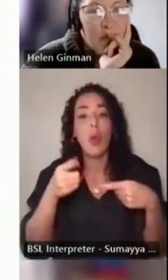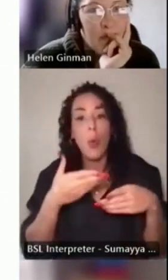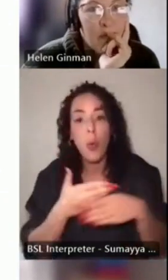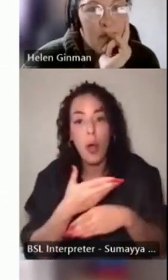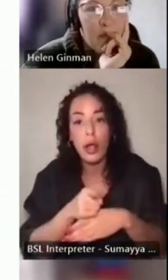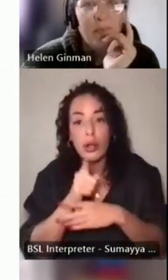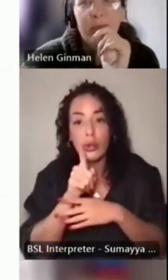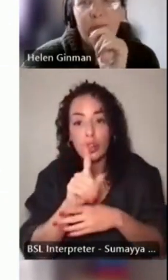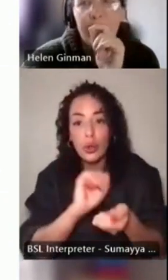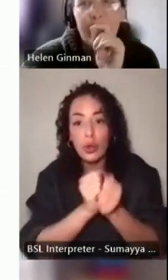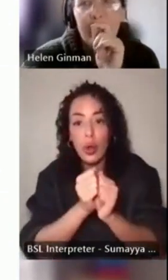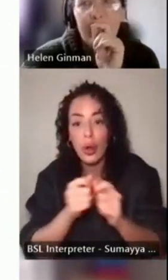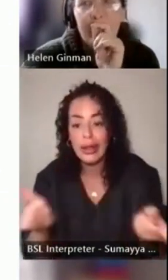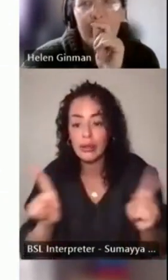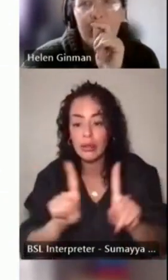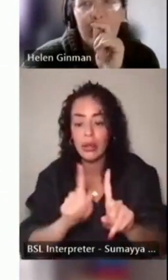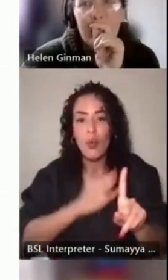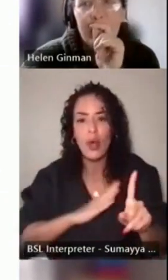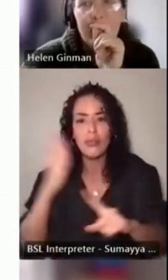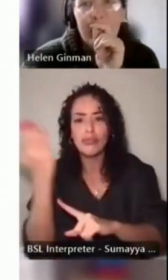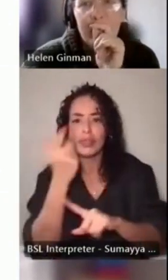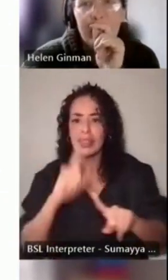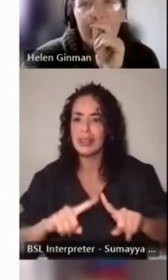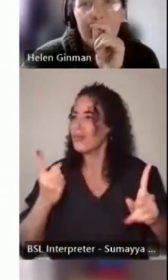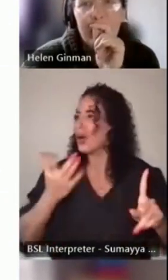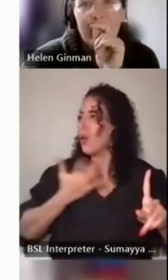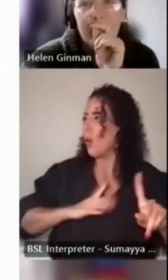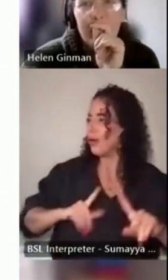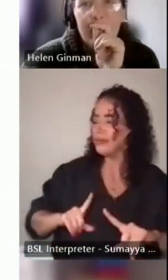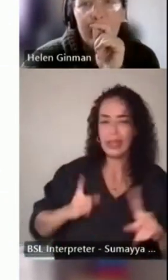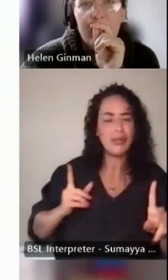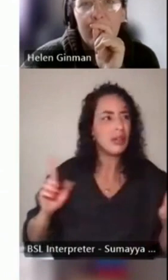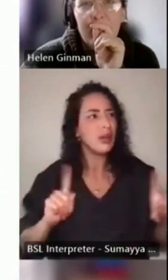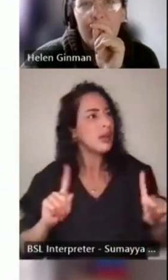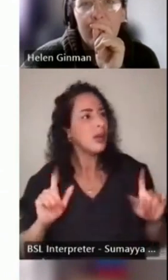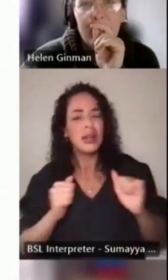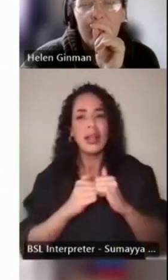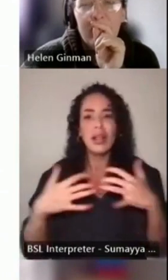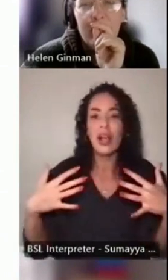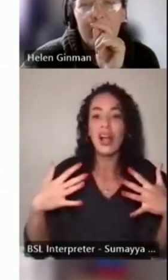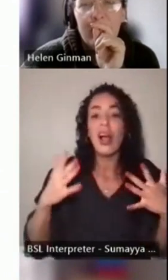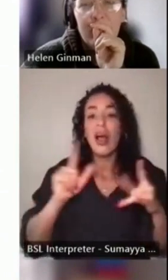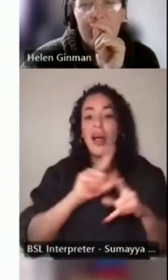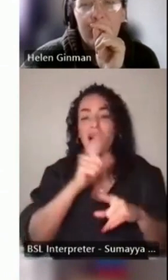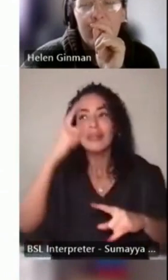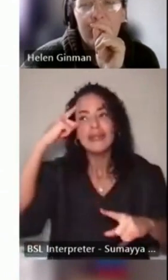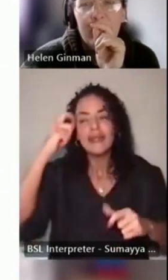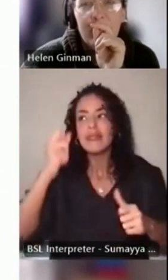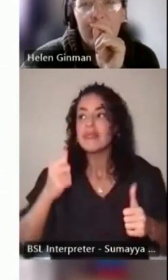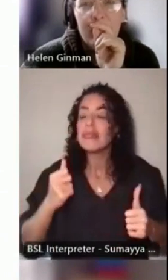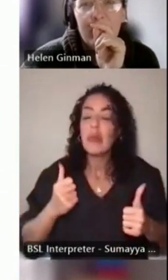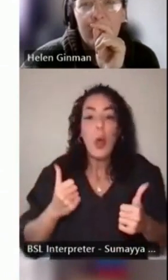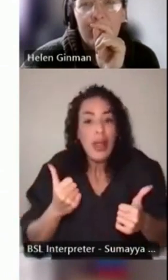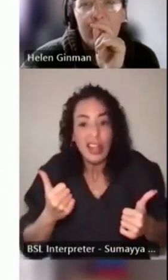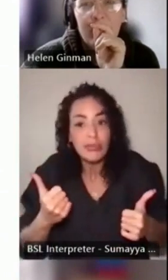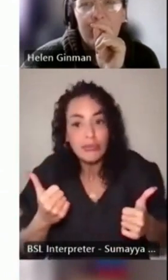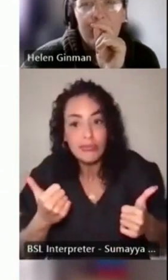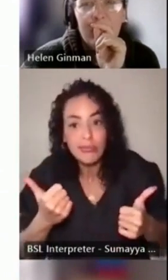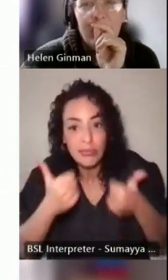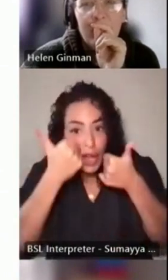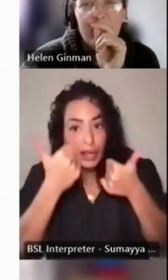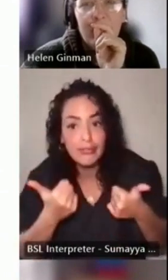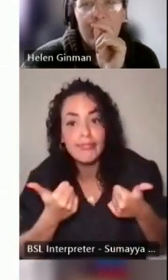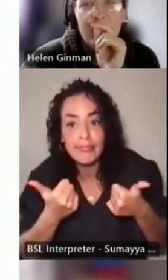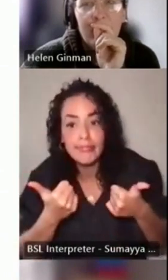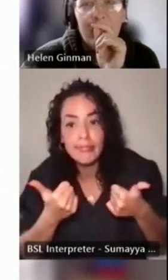your presentation differently, and actually you think, well, I'm not super wedded to the way that I want to do it. I'm quite happy